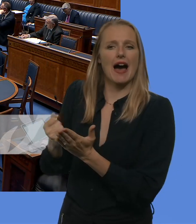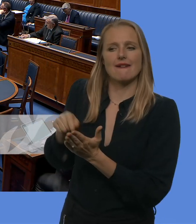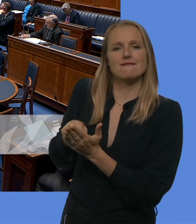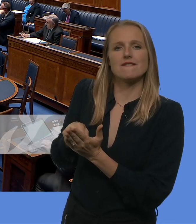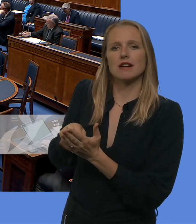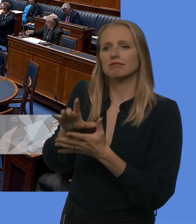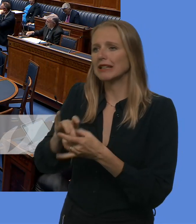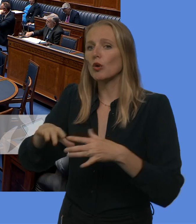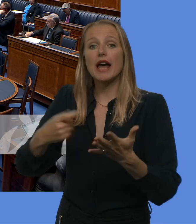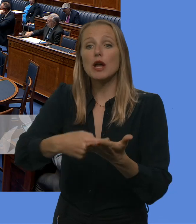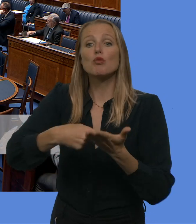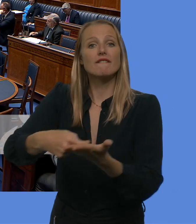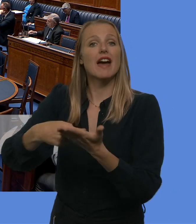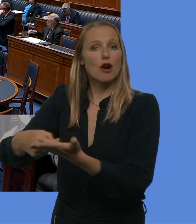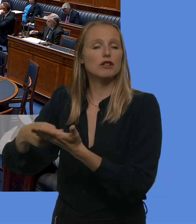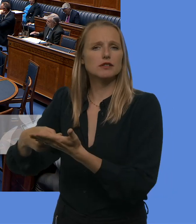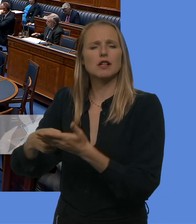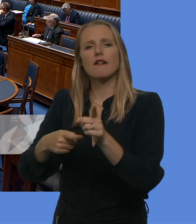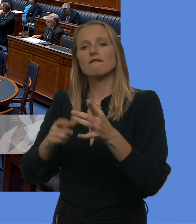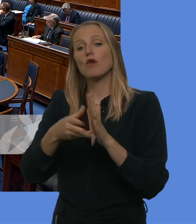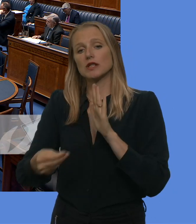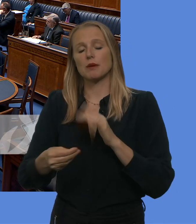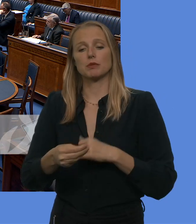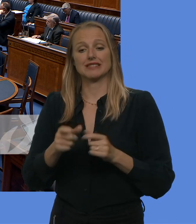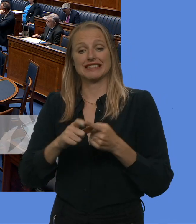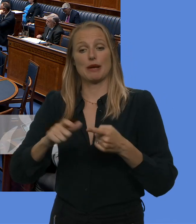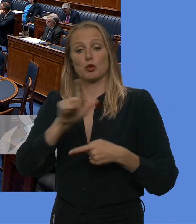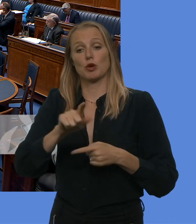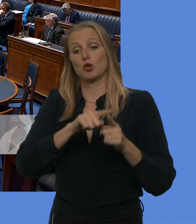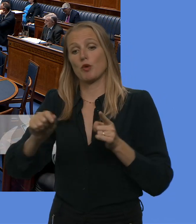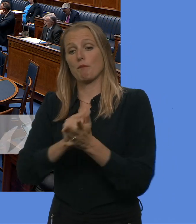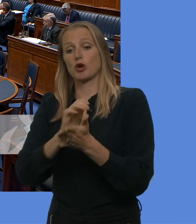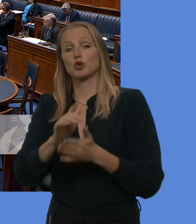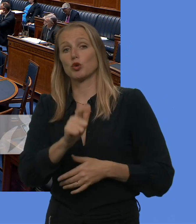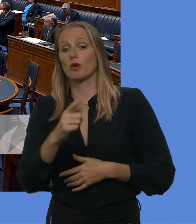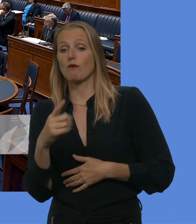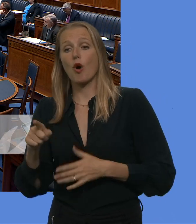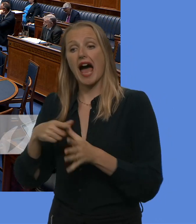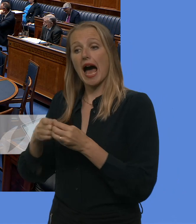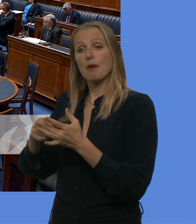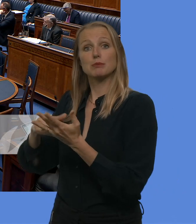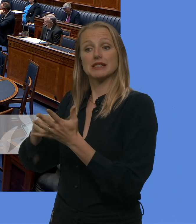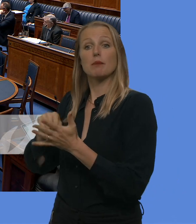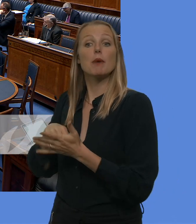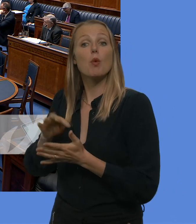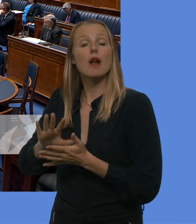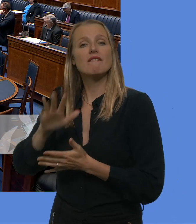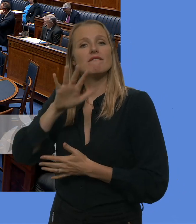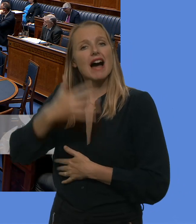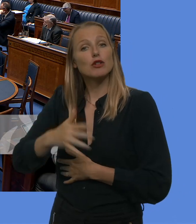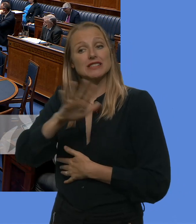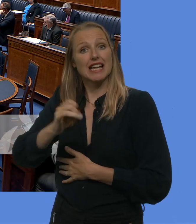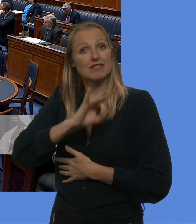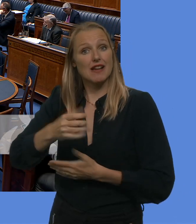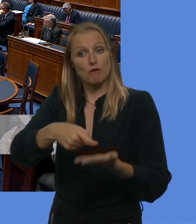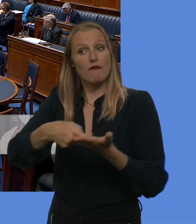referrals. Between September 22 to March 24, ABSIT had responded to 577